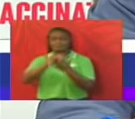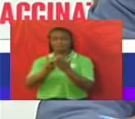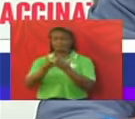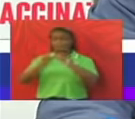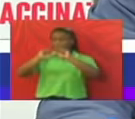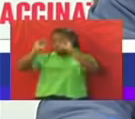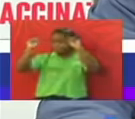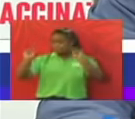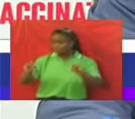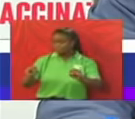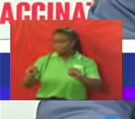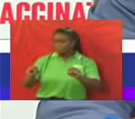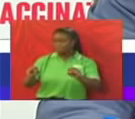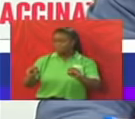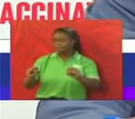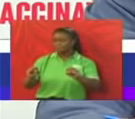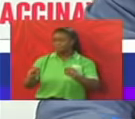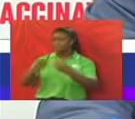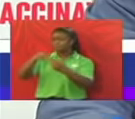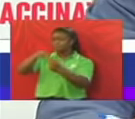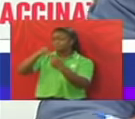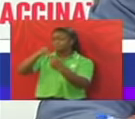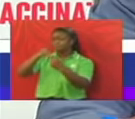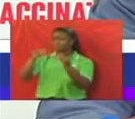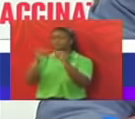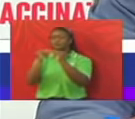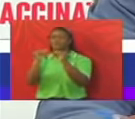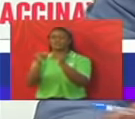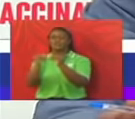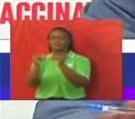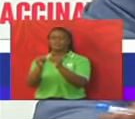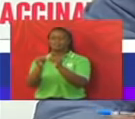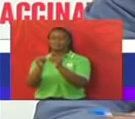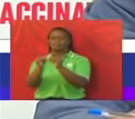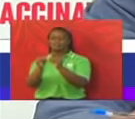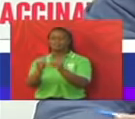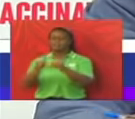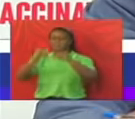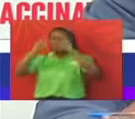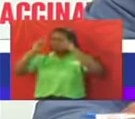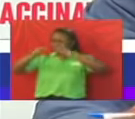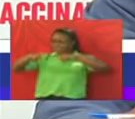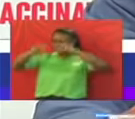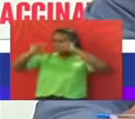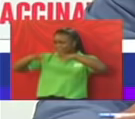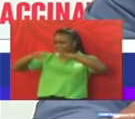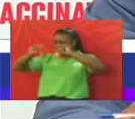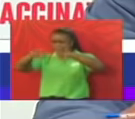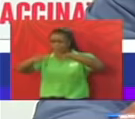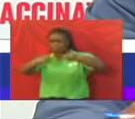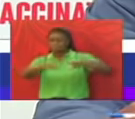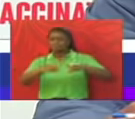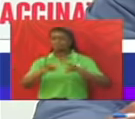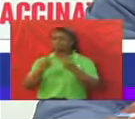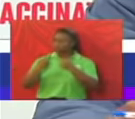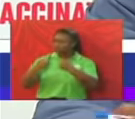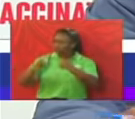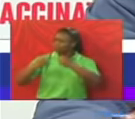with the phase 3 of vaccine trials. They're associated with trial drugs, and